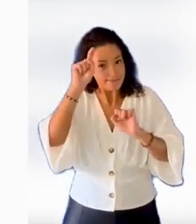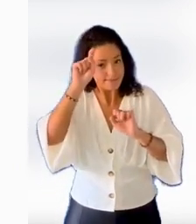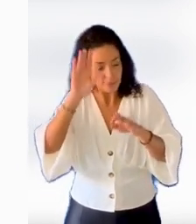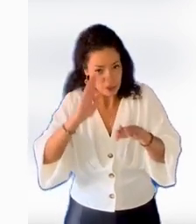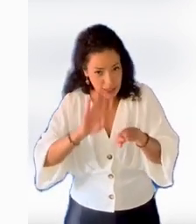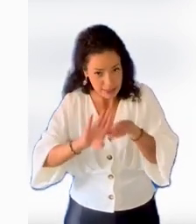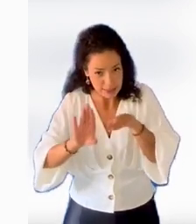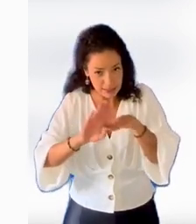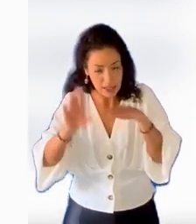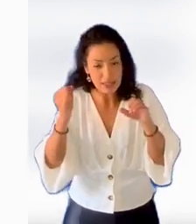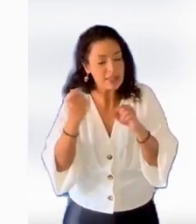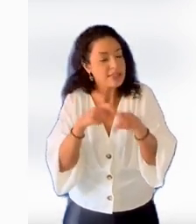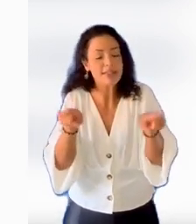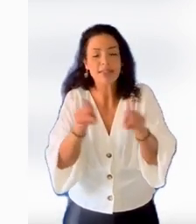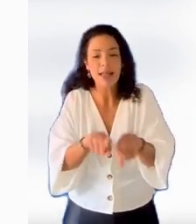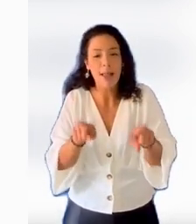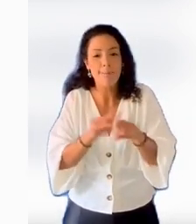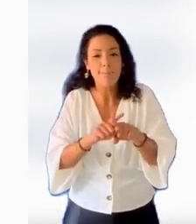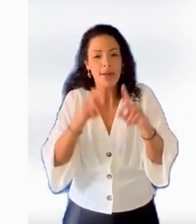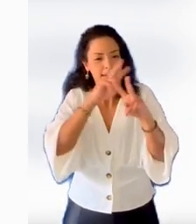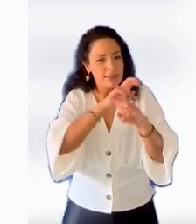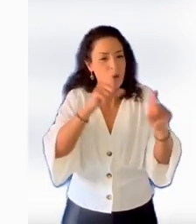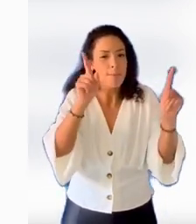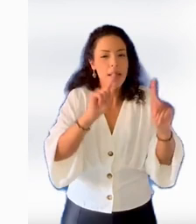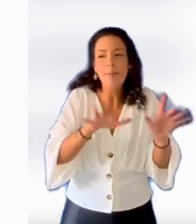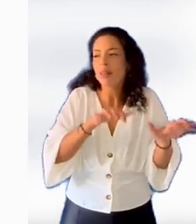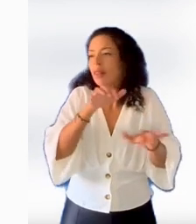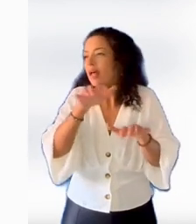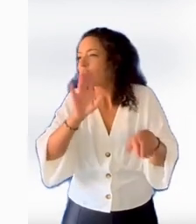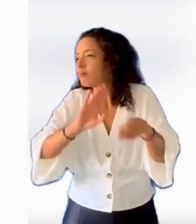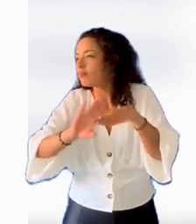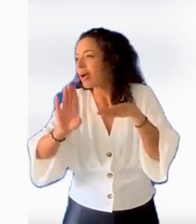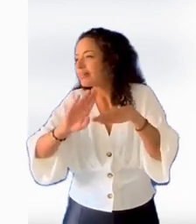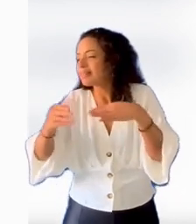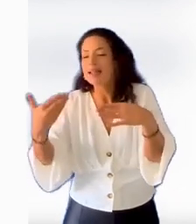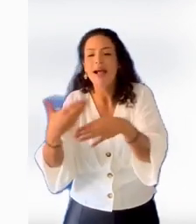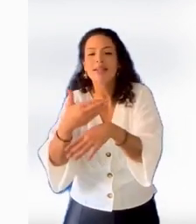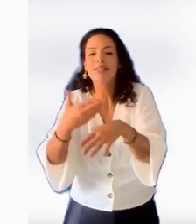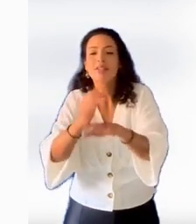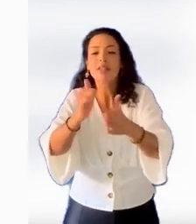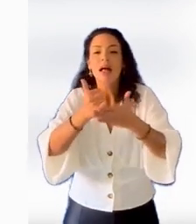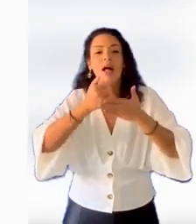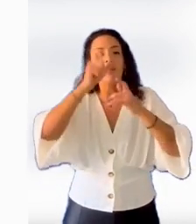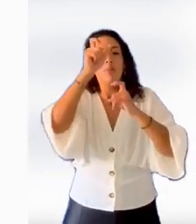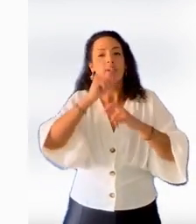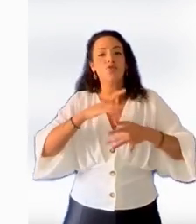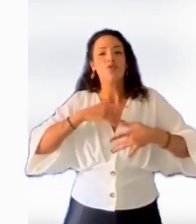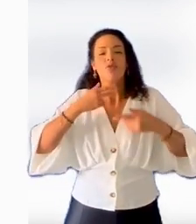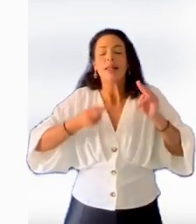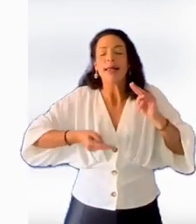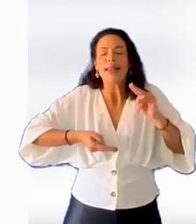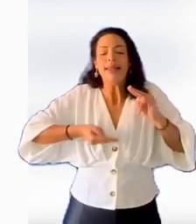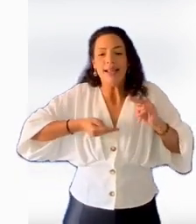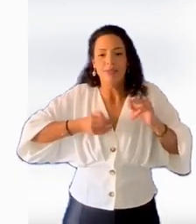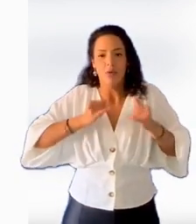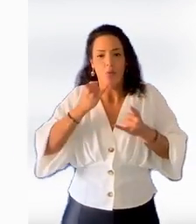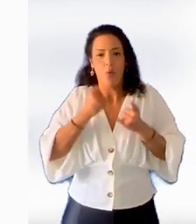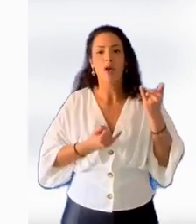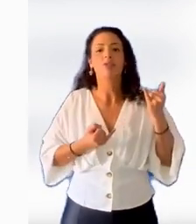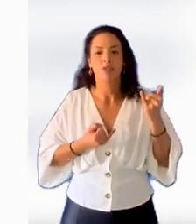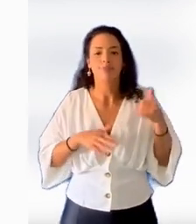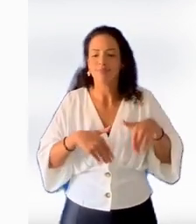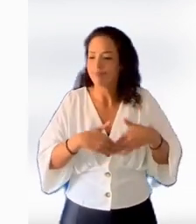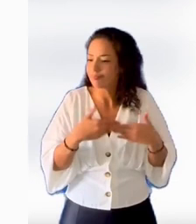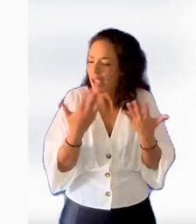same, to explore and identify those people, places, animals, practices and activities which help someone to feel less worse. Anything